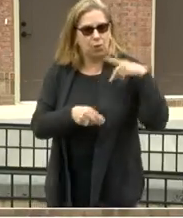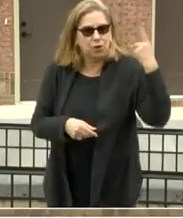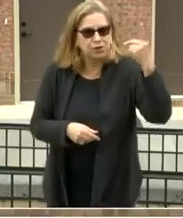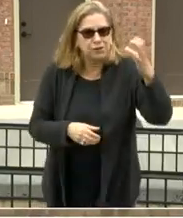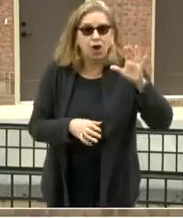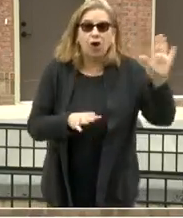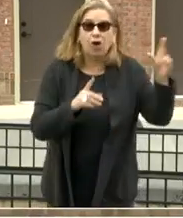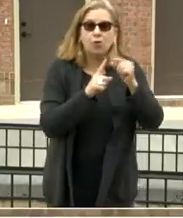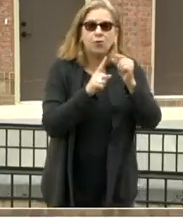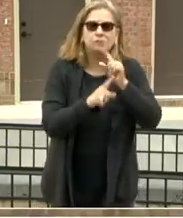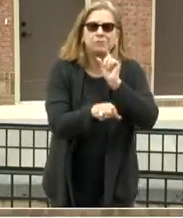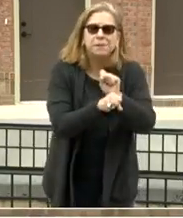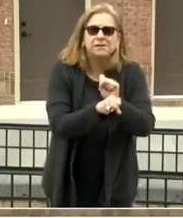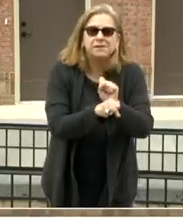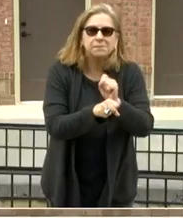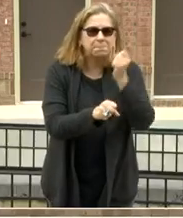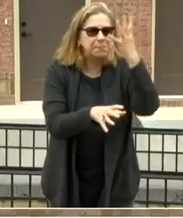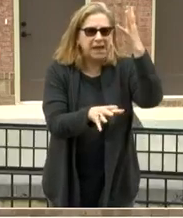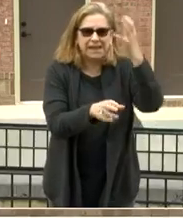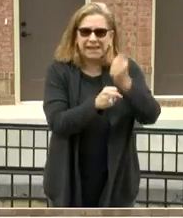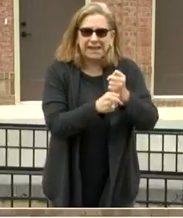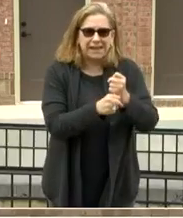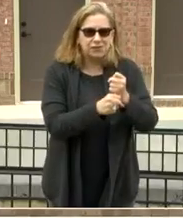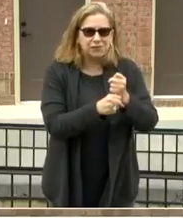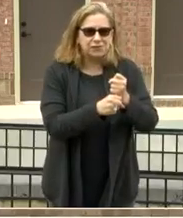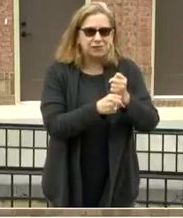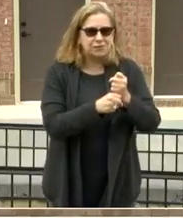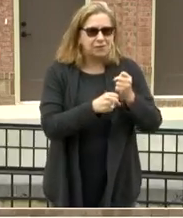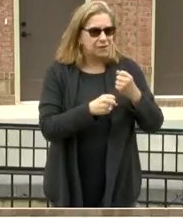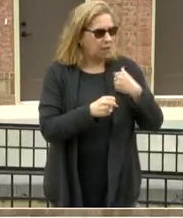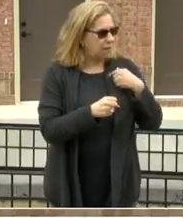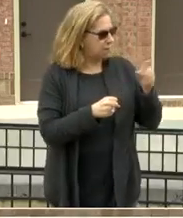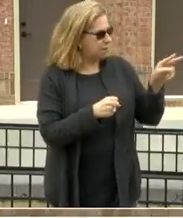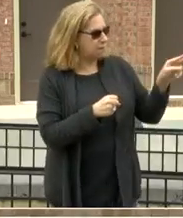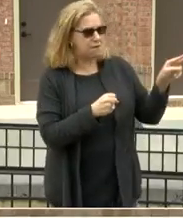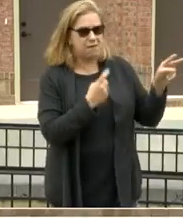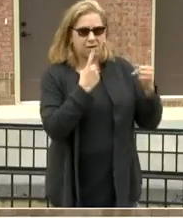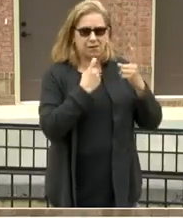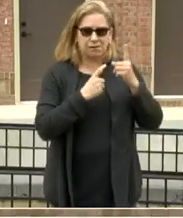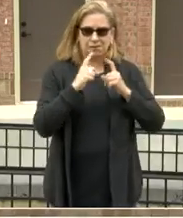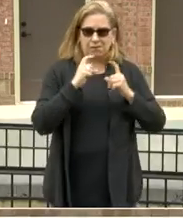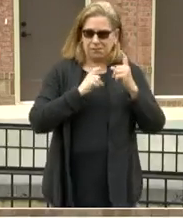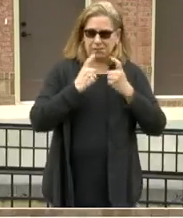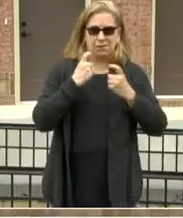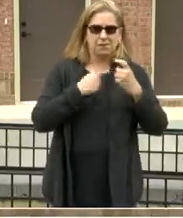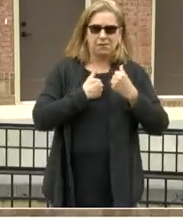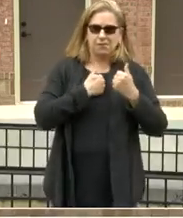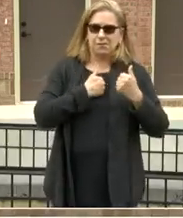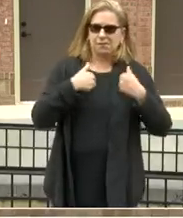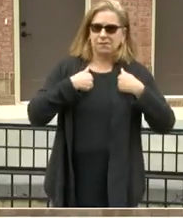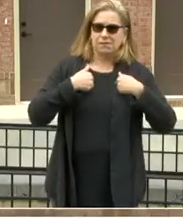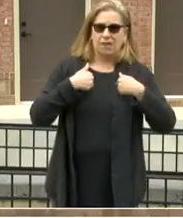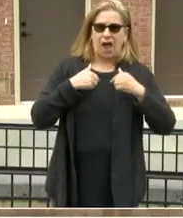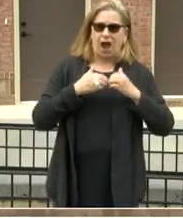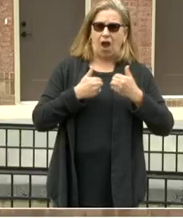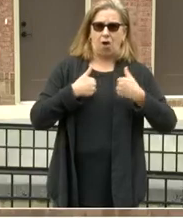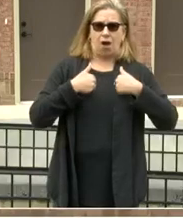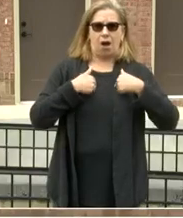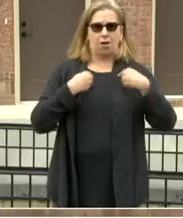Over the years, I asked myself a question. How do you make a visible difference in the community? It takes